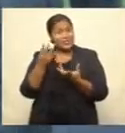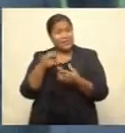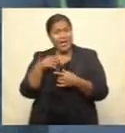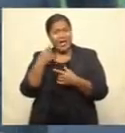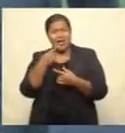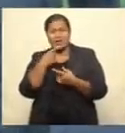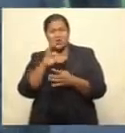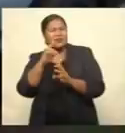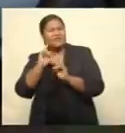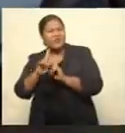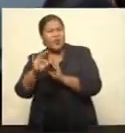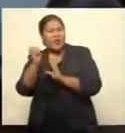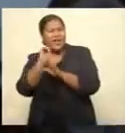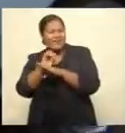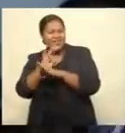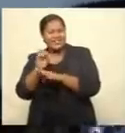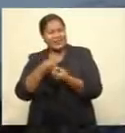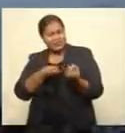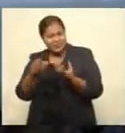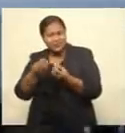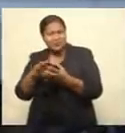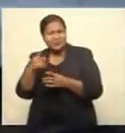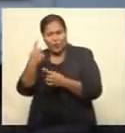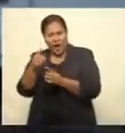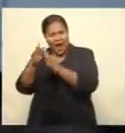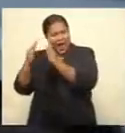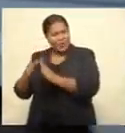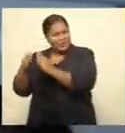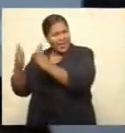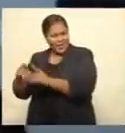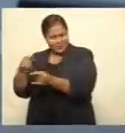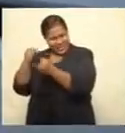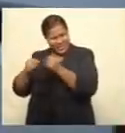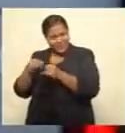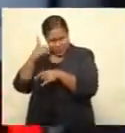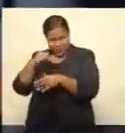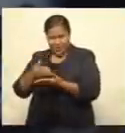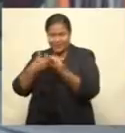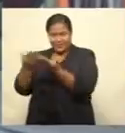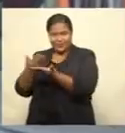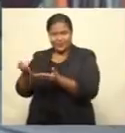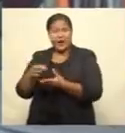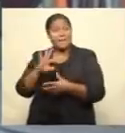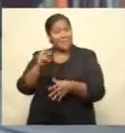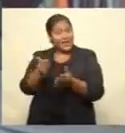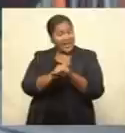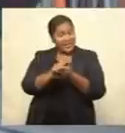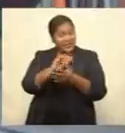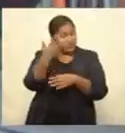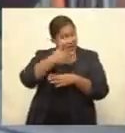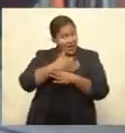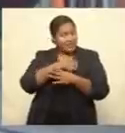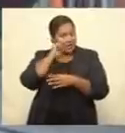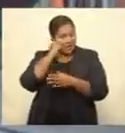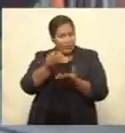household on the list. Gounder adds they will be returning to the area later tonight to distribute under strict measures.